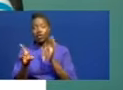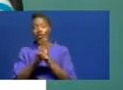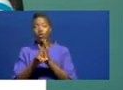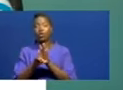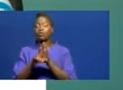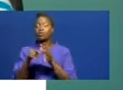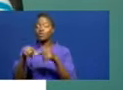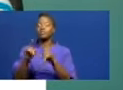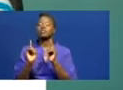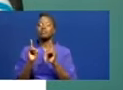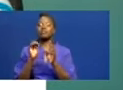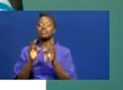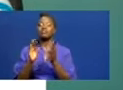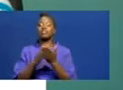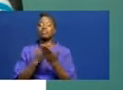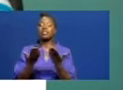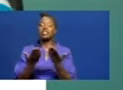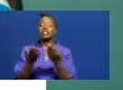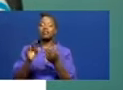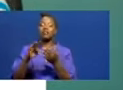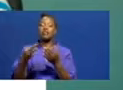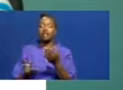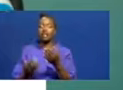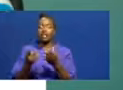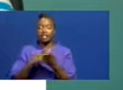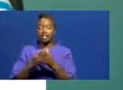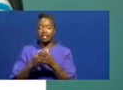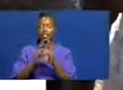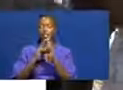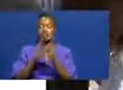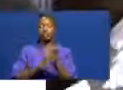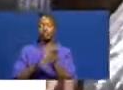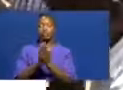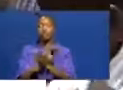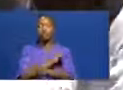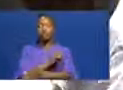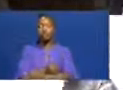not working, then it should be reported to the relevant authority.